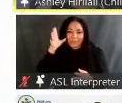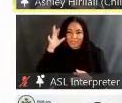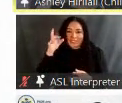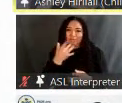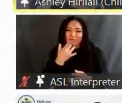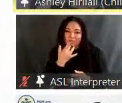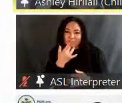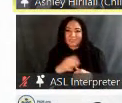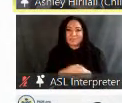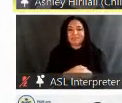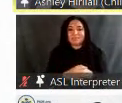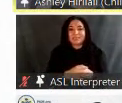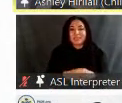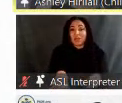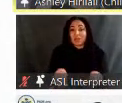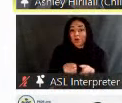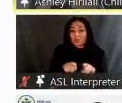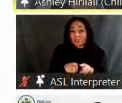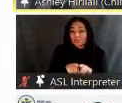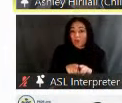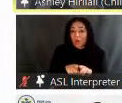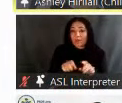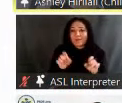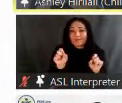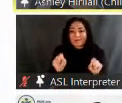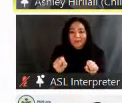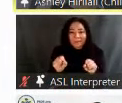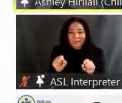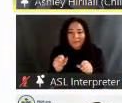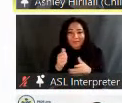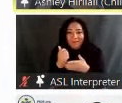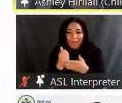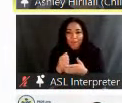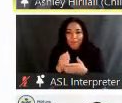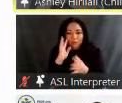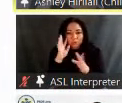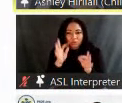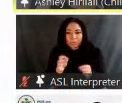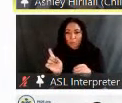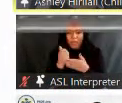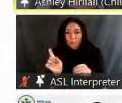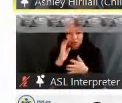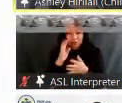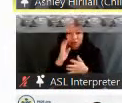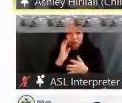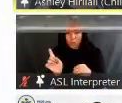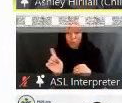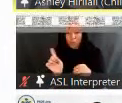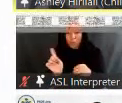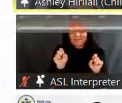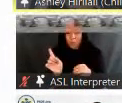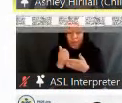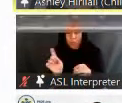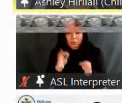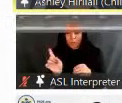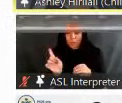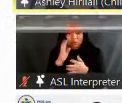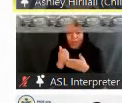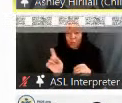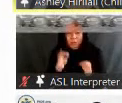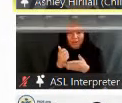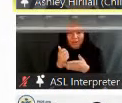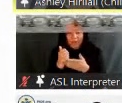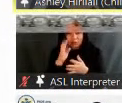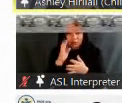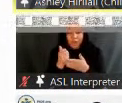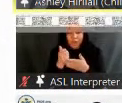all determine where there might be inequitable barriers to access based on the 4 dimensions that we covered. So accessibility